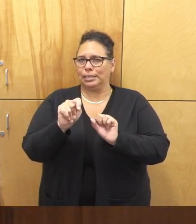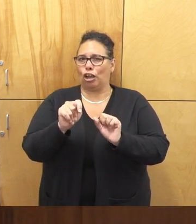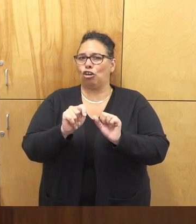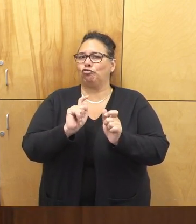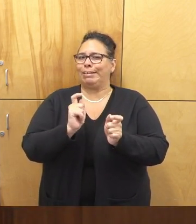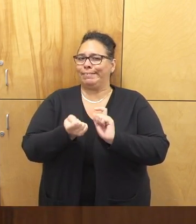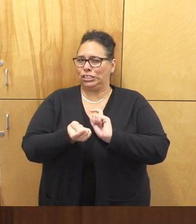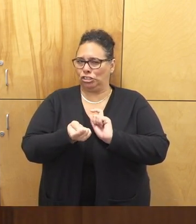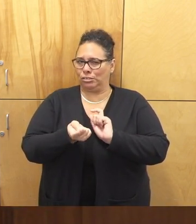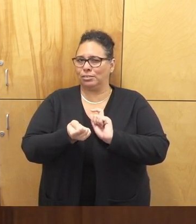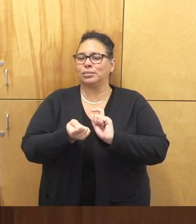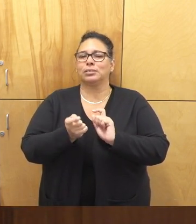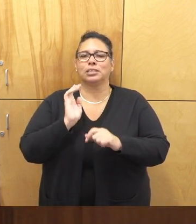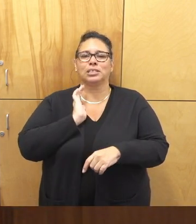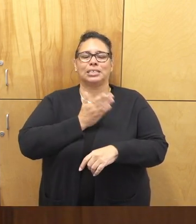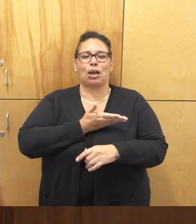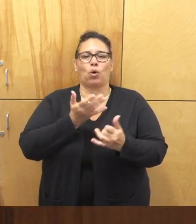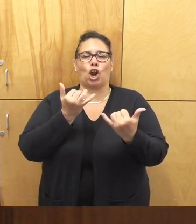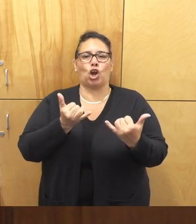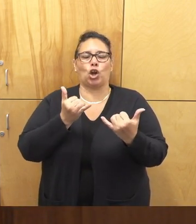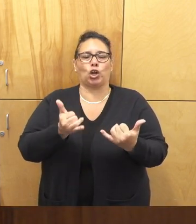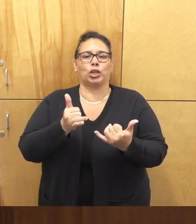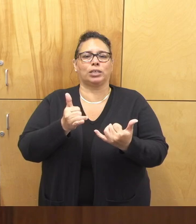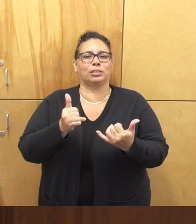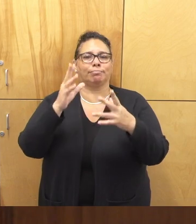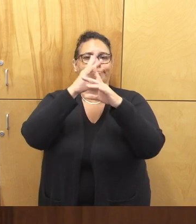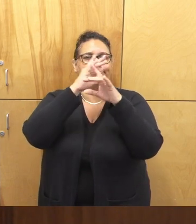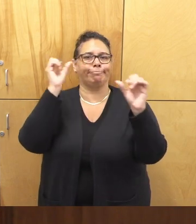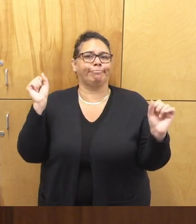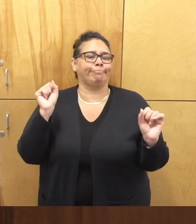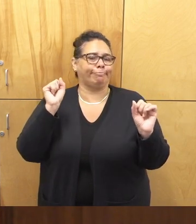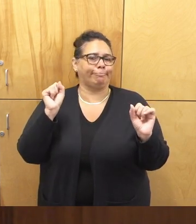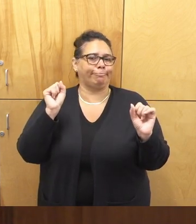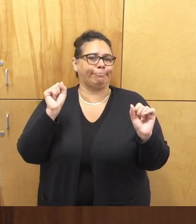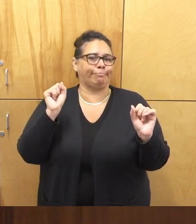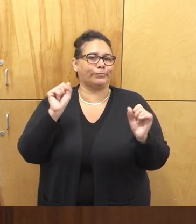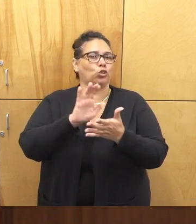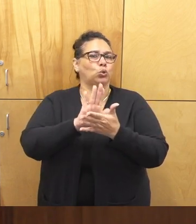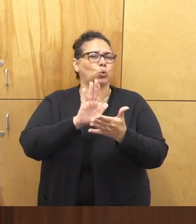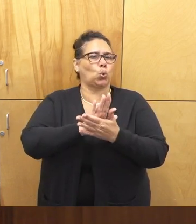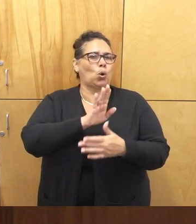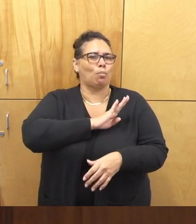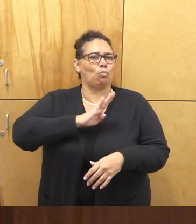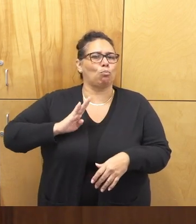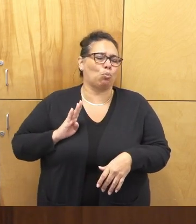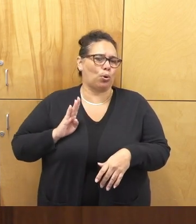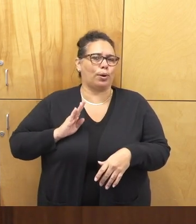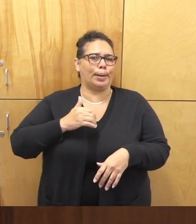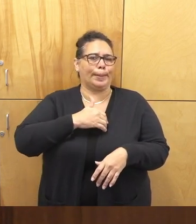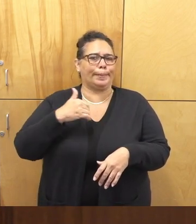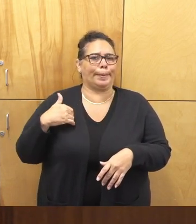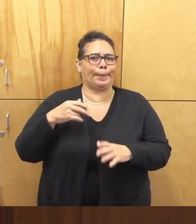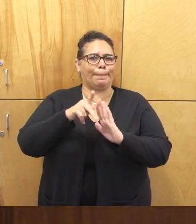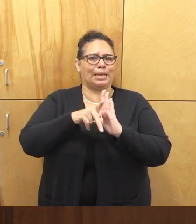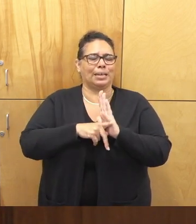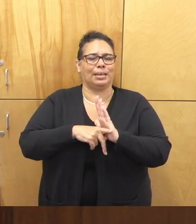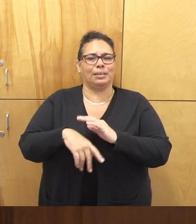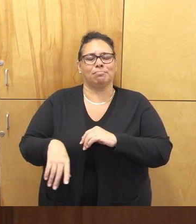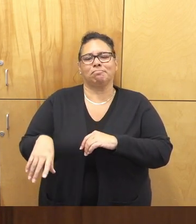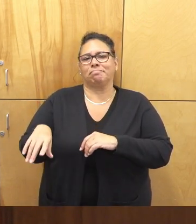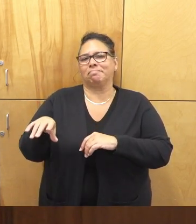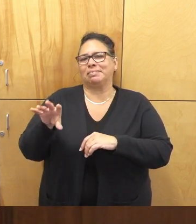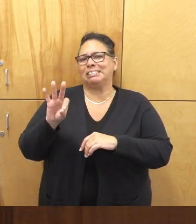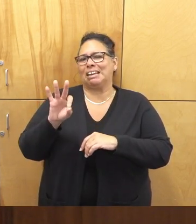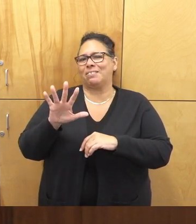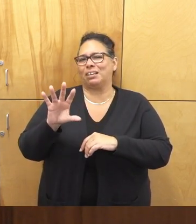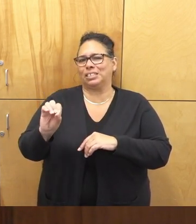revision to our current student school board member policy, board policy 9150. Just a couple of minor